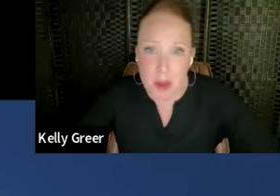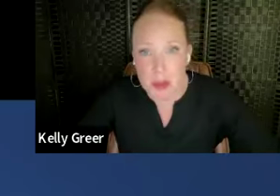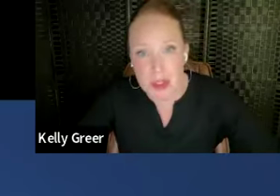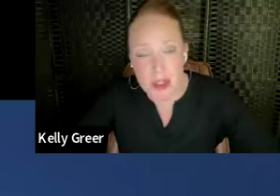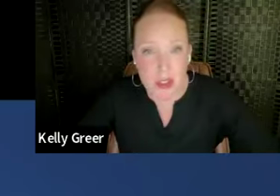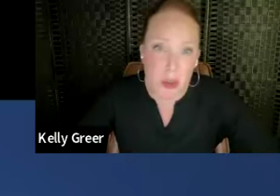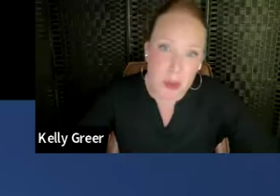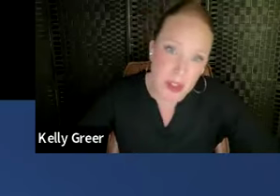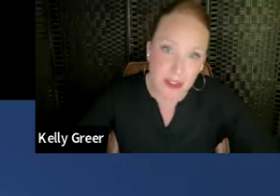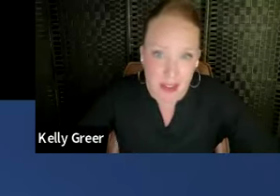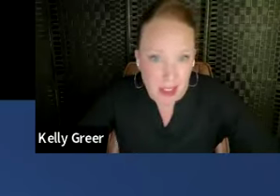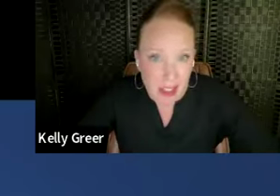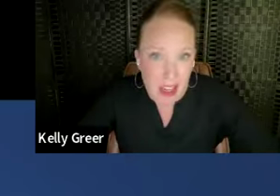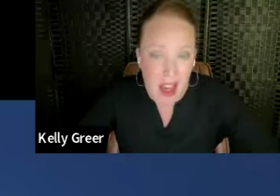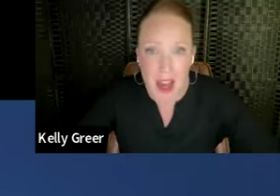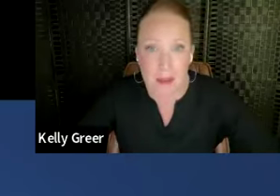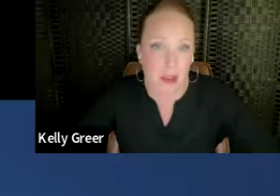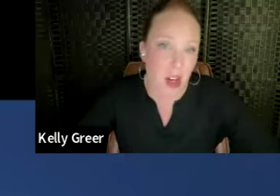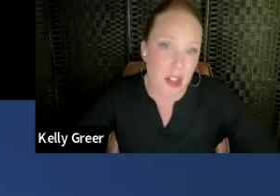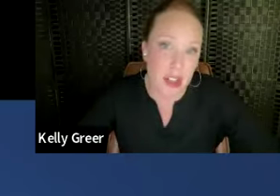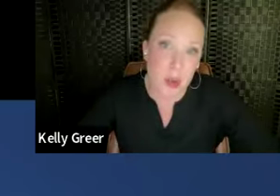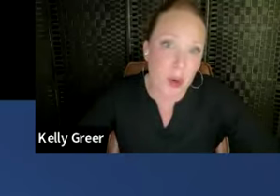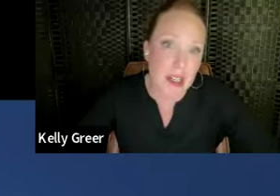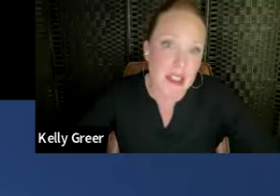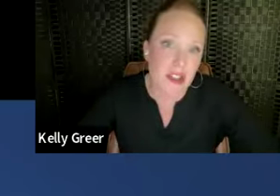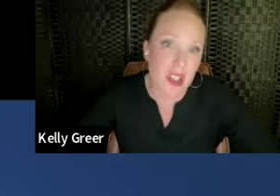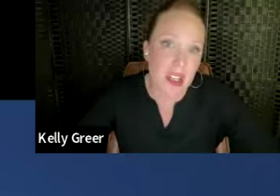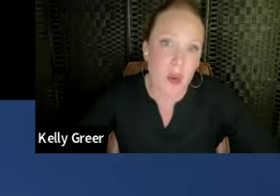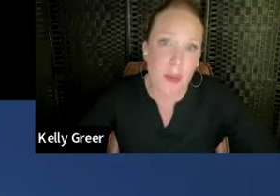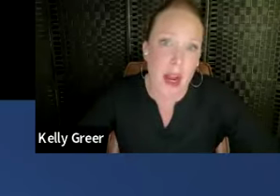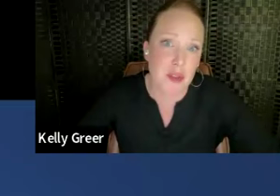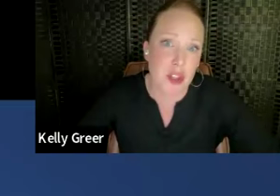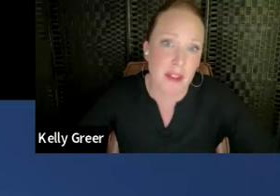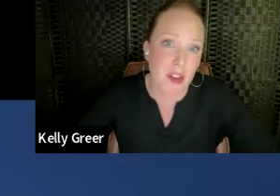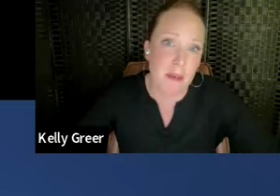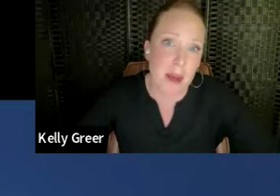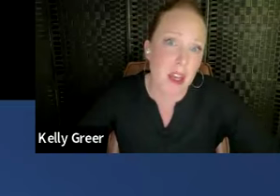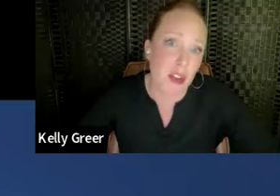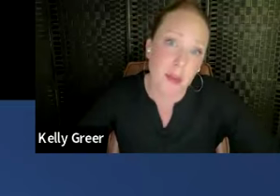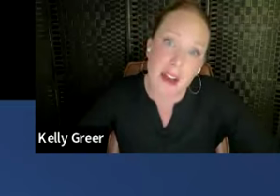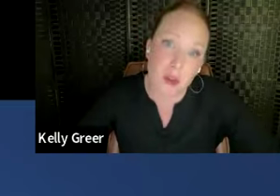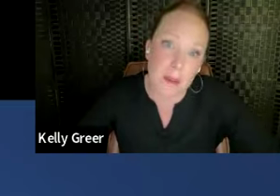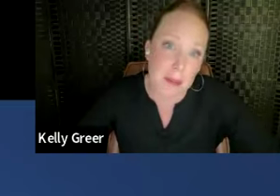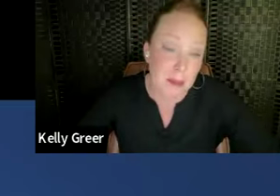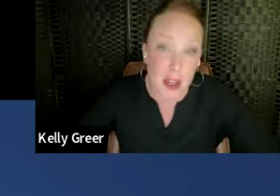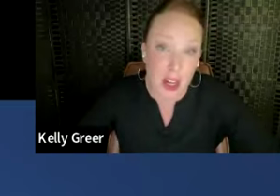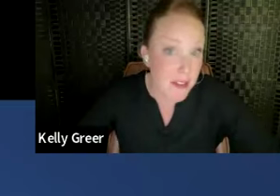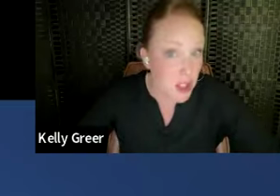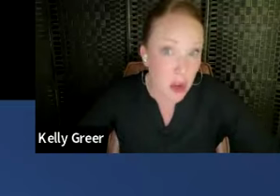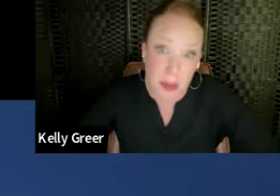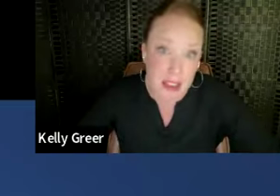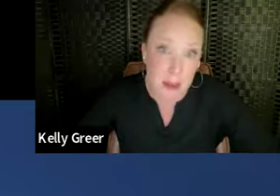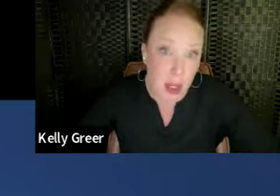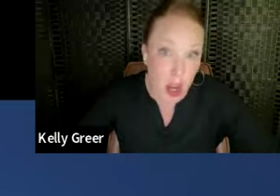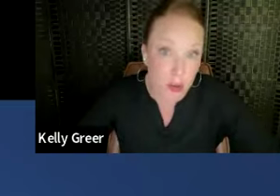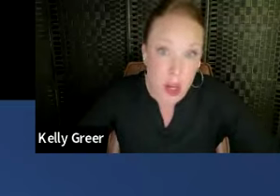perhaps the most user-friendly in regards to your organization, or perhaps you might feel that maybe another platform might be better. And